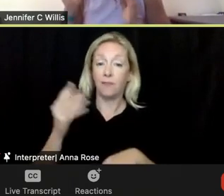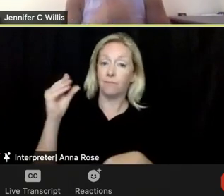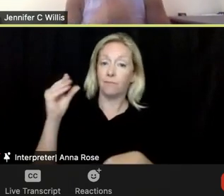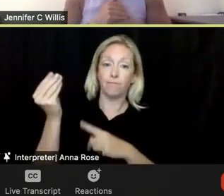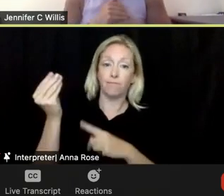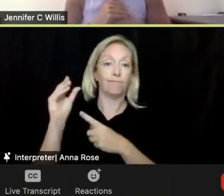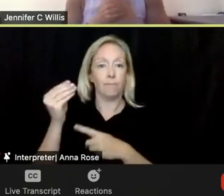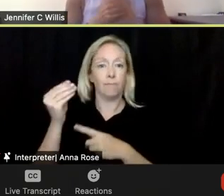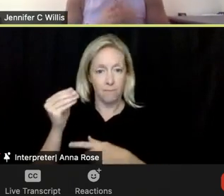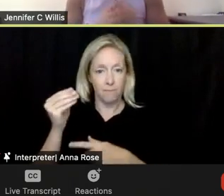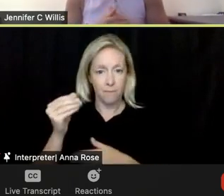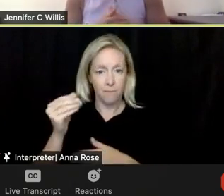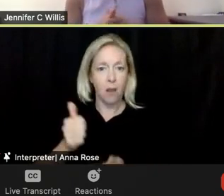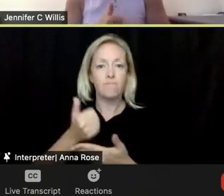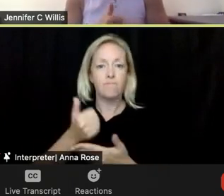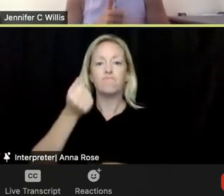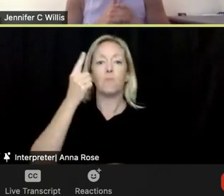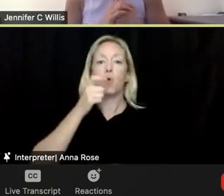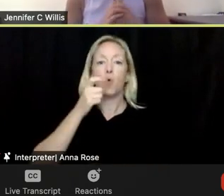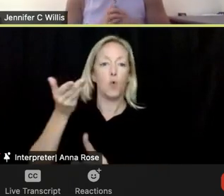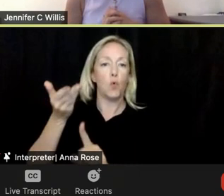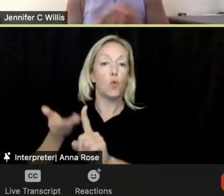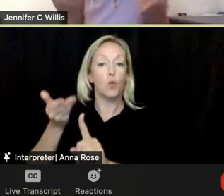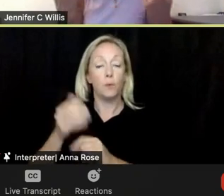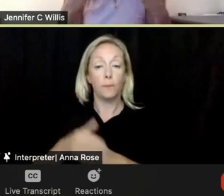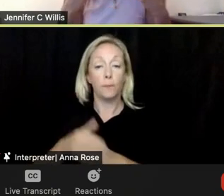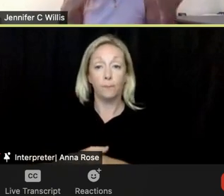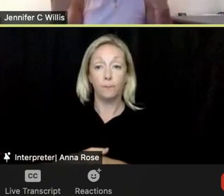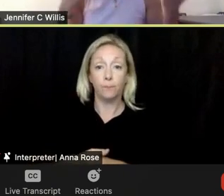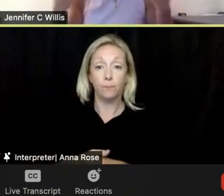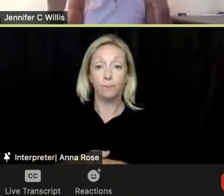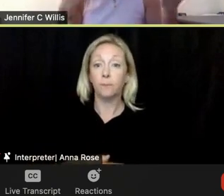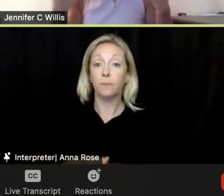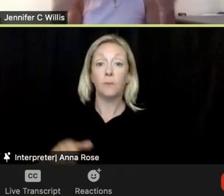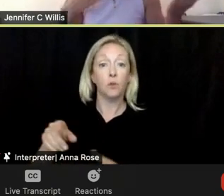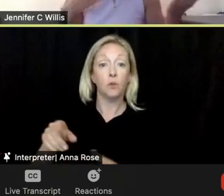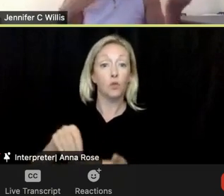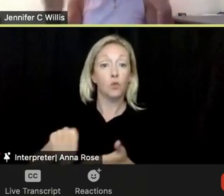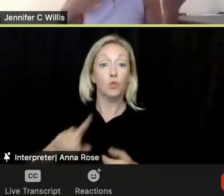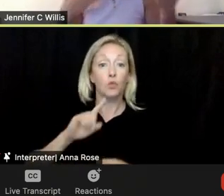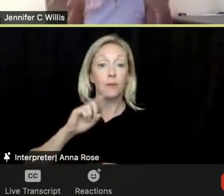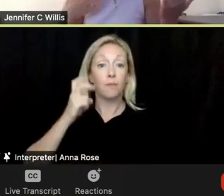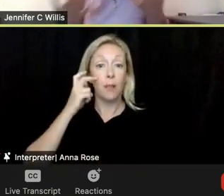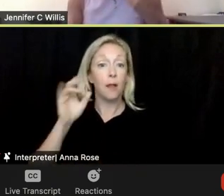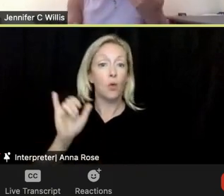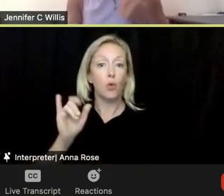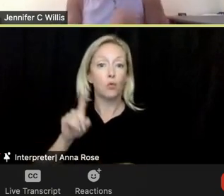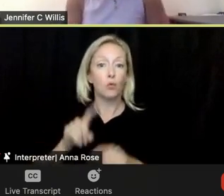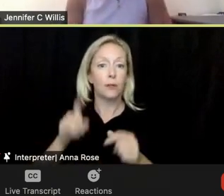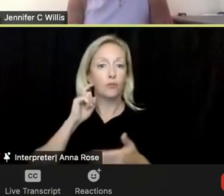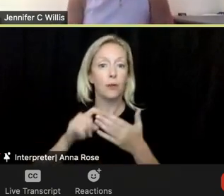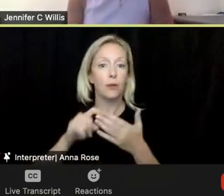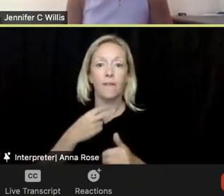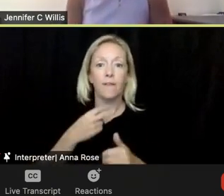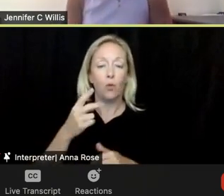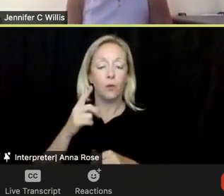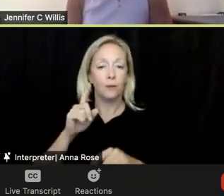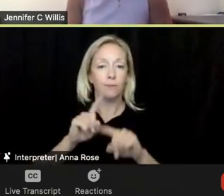person from the other, especially for our children who also have hearing loss, who are not able to discriminate one voice, the sound of someone's voice.